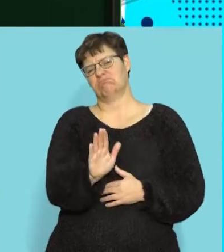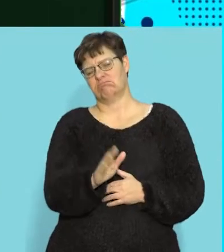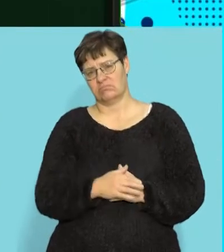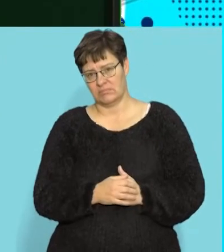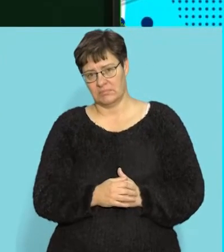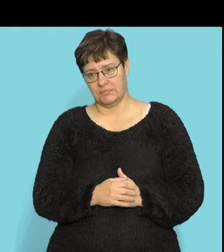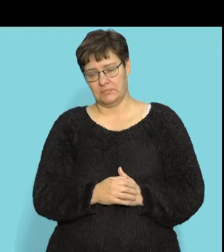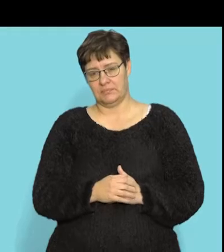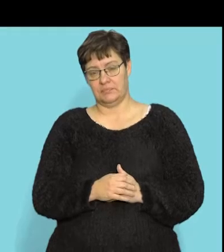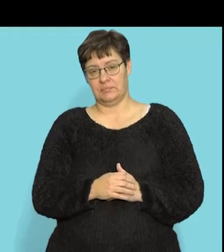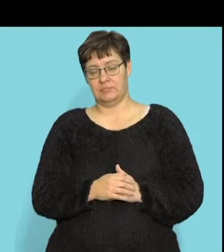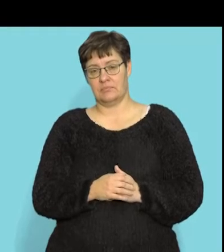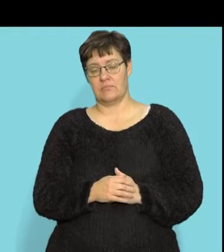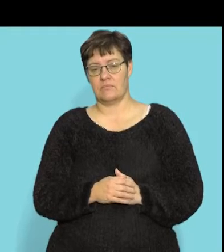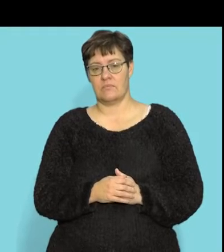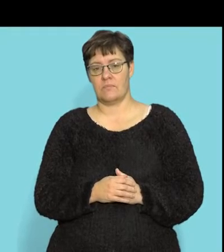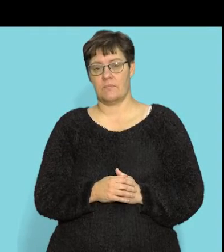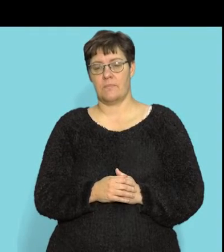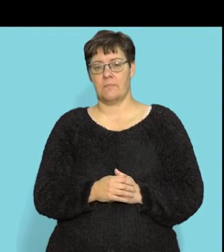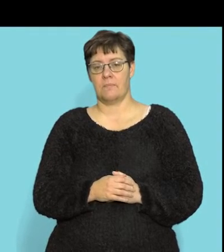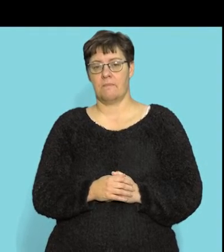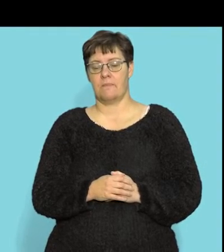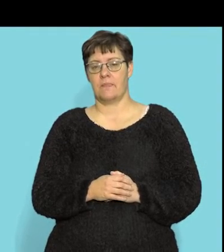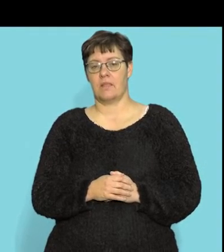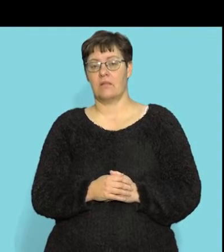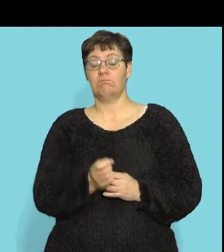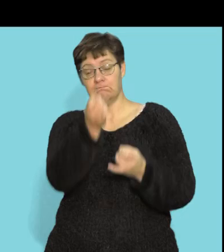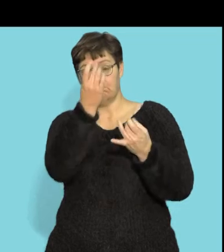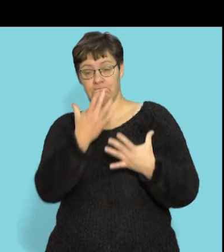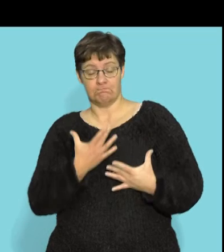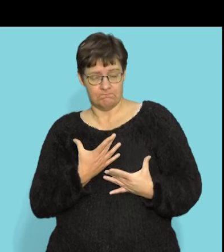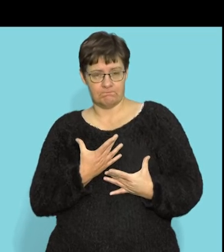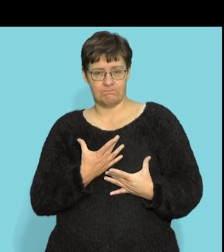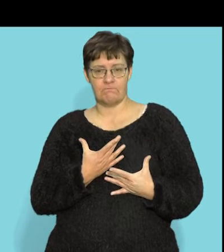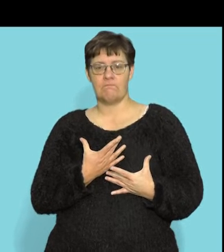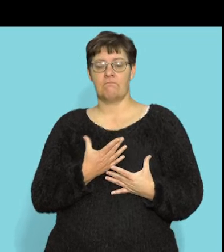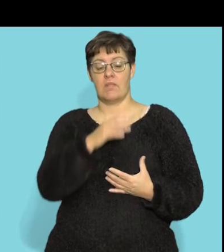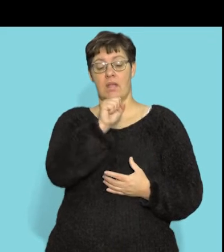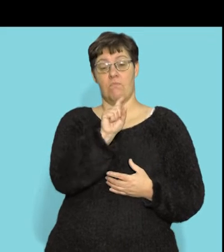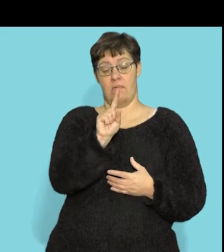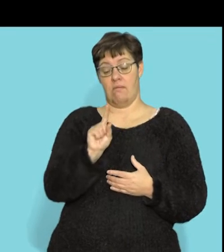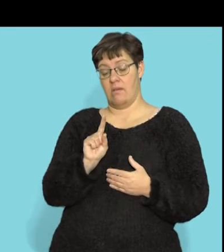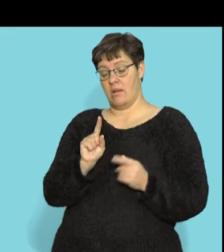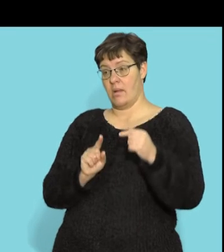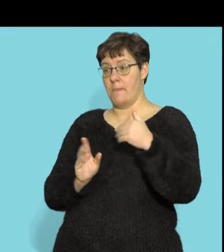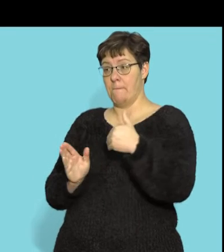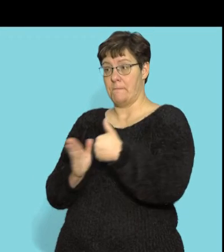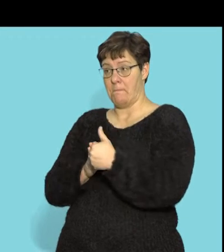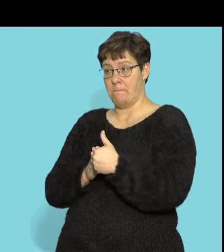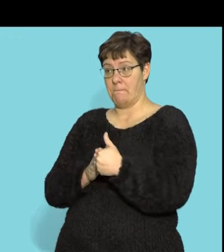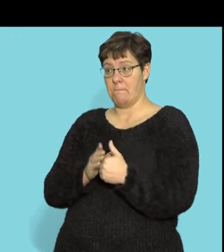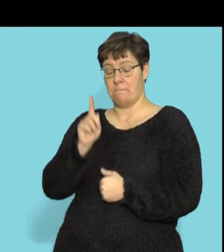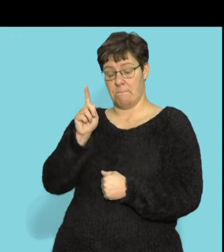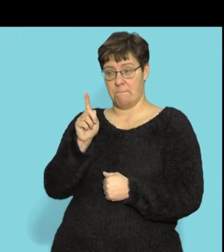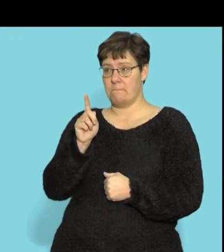Right, okay, now, so we are told that with switch S1 closed